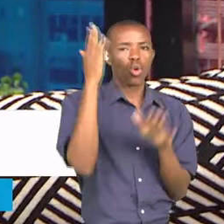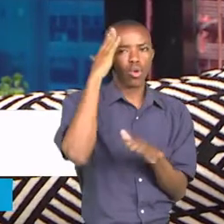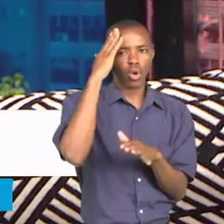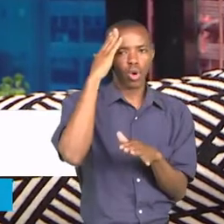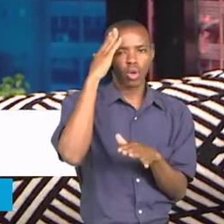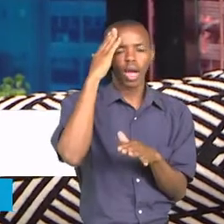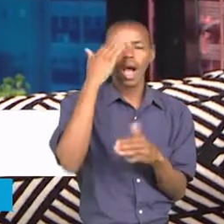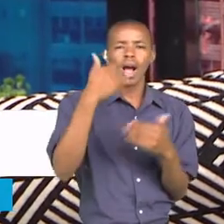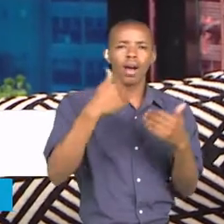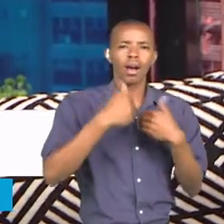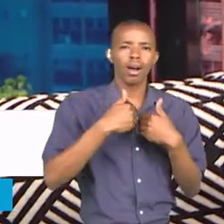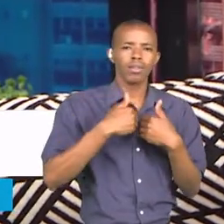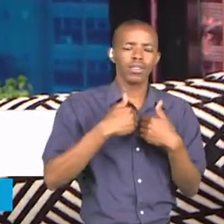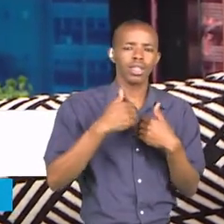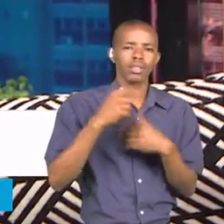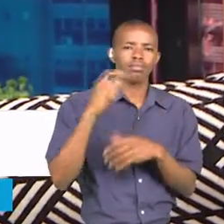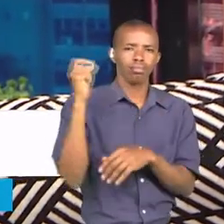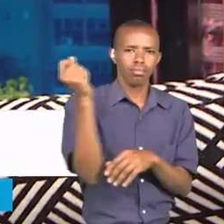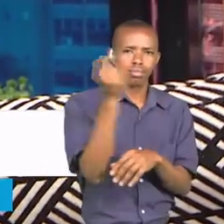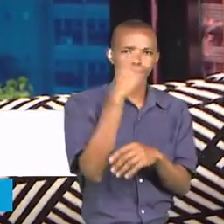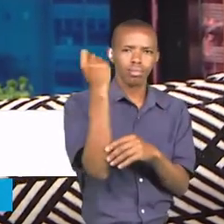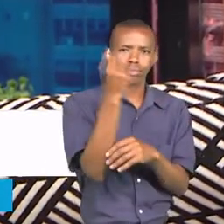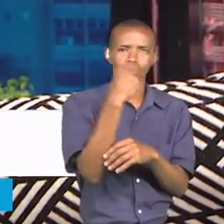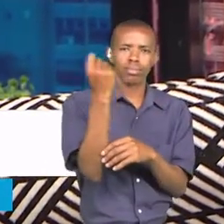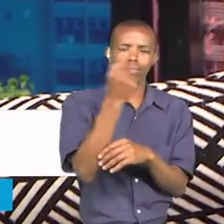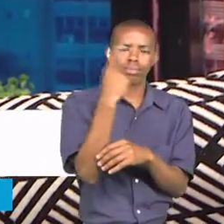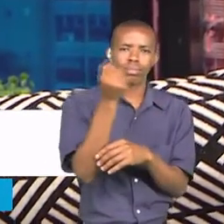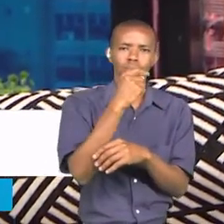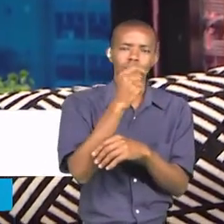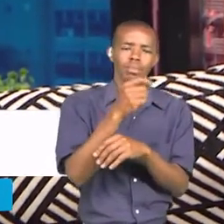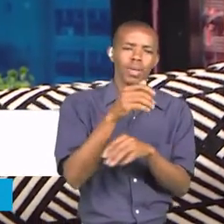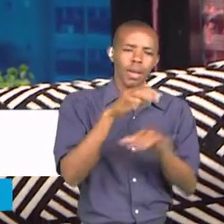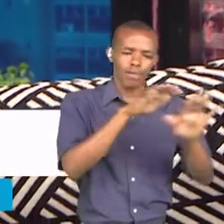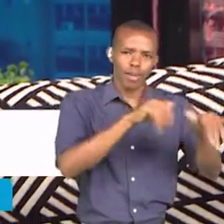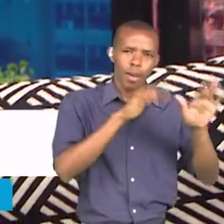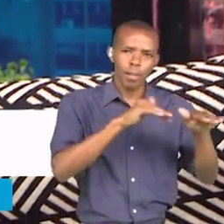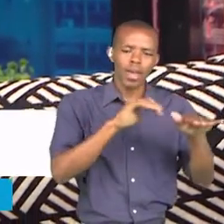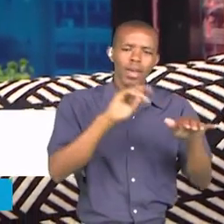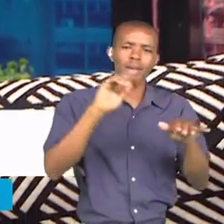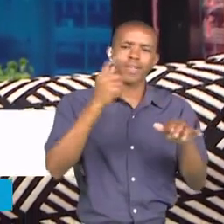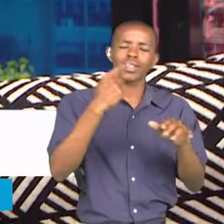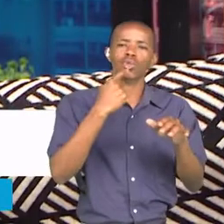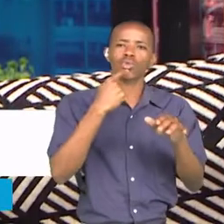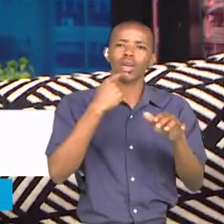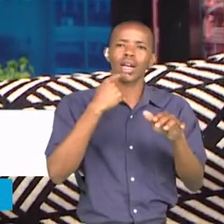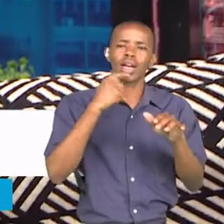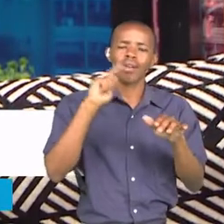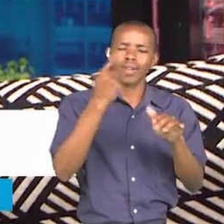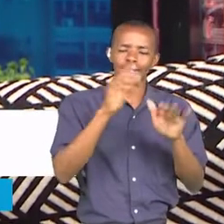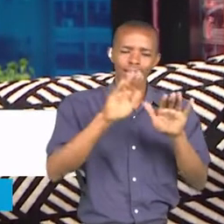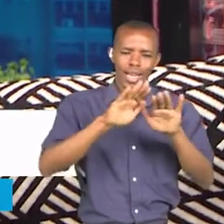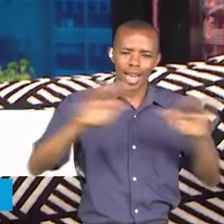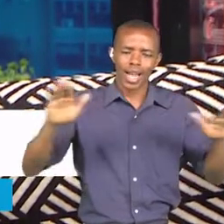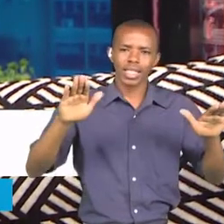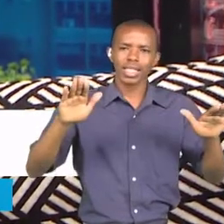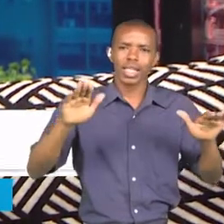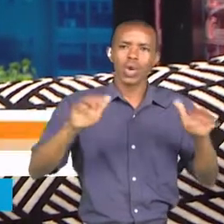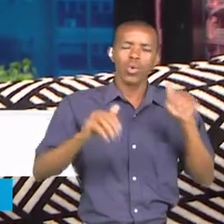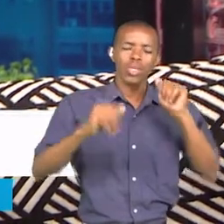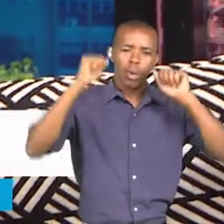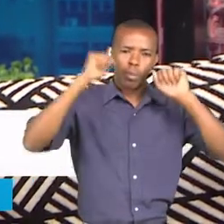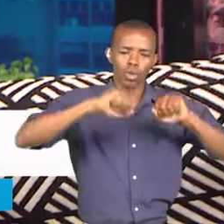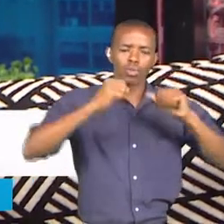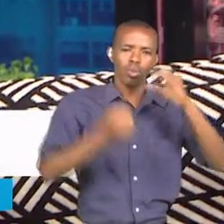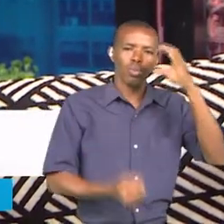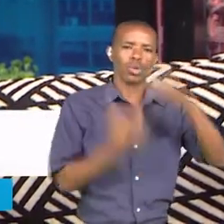have some of these irrigation farming in these areas, because you go to Turkana, you find very vast land and land that has potential to